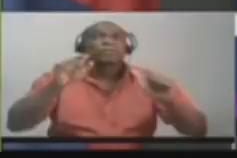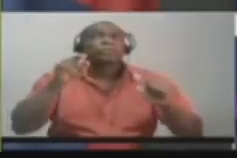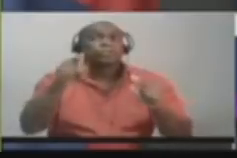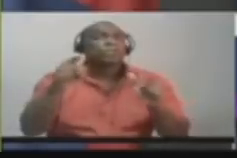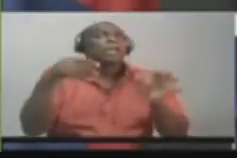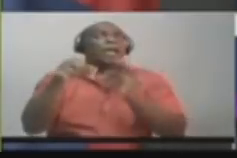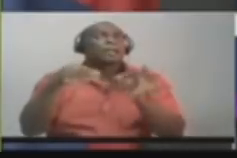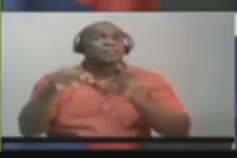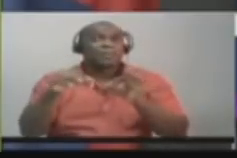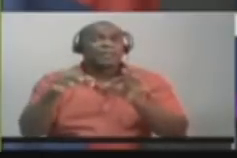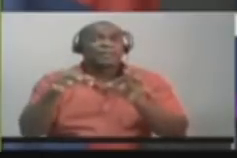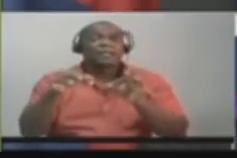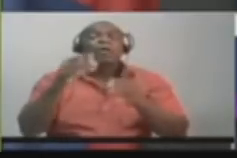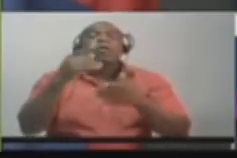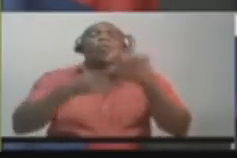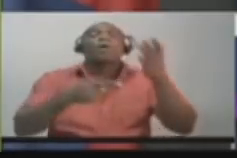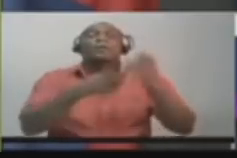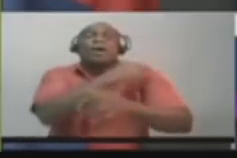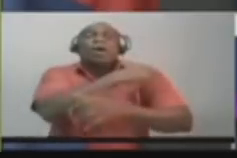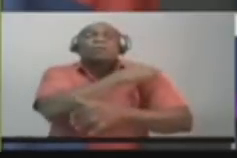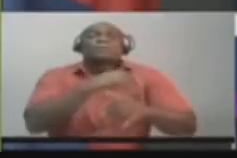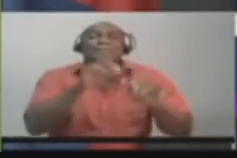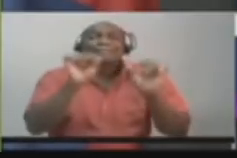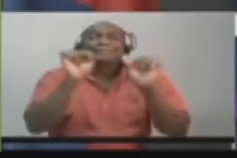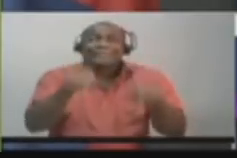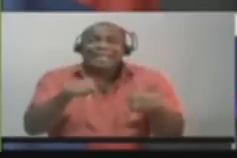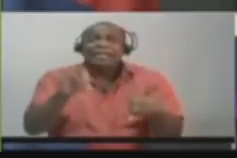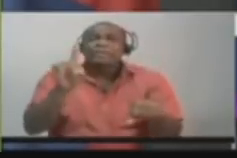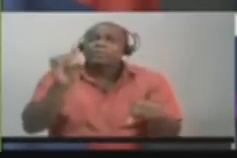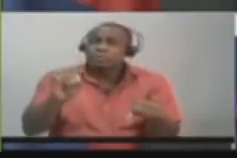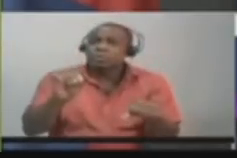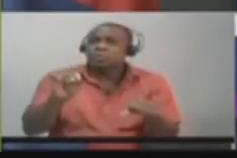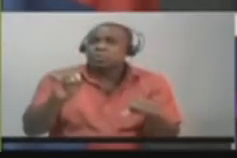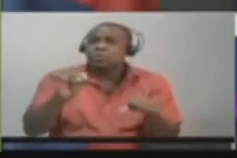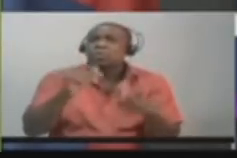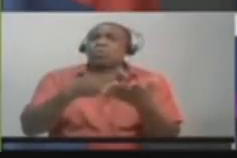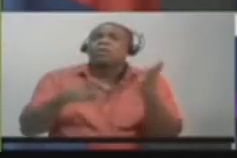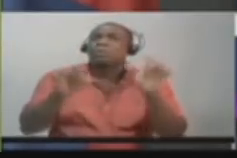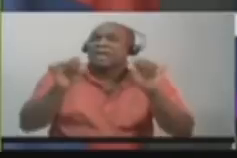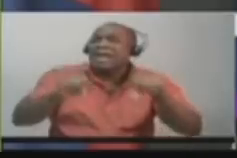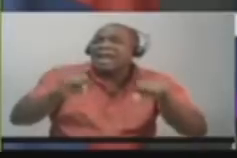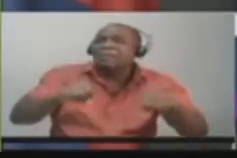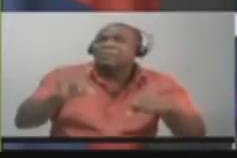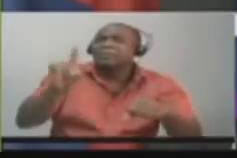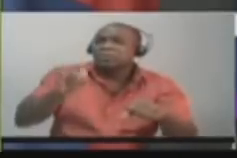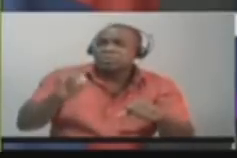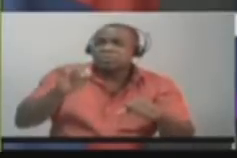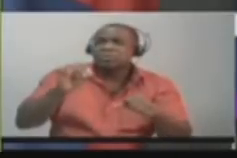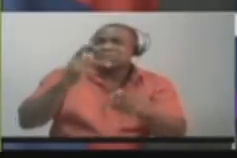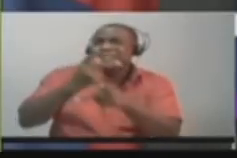our capacity for providing health care for those who need it.